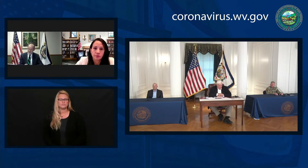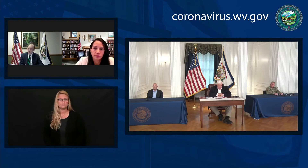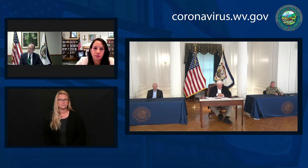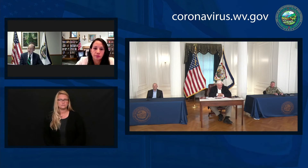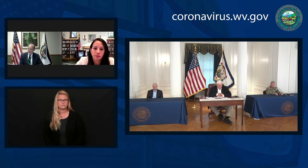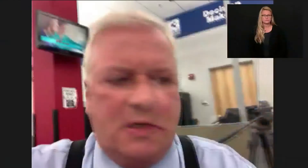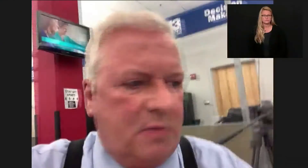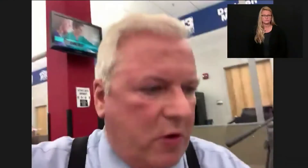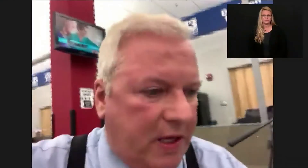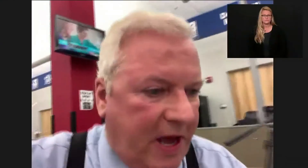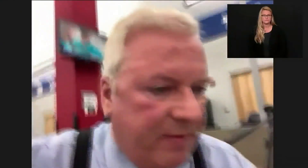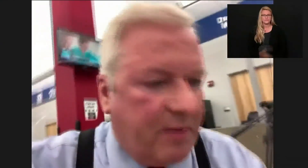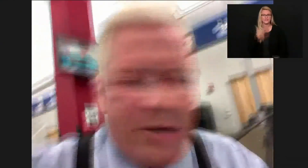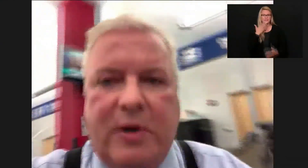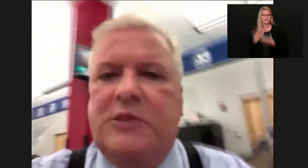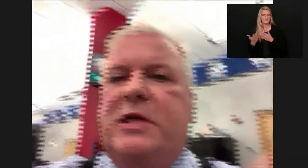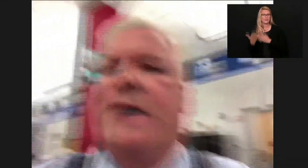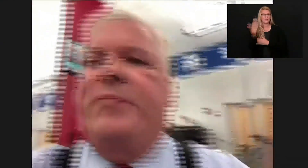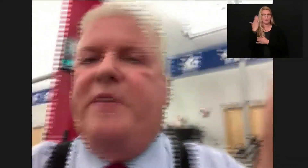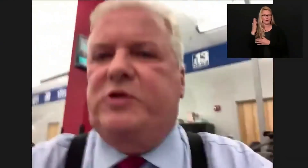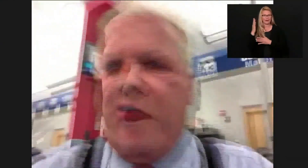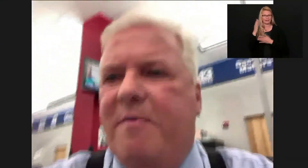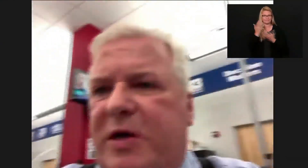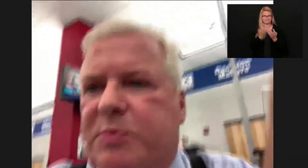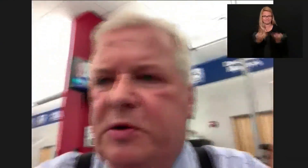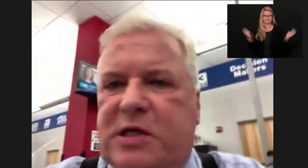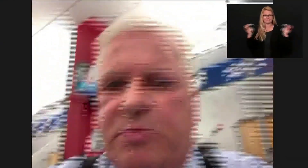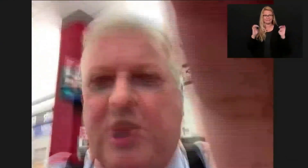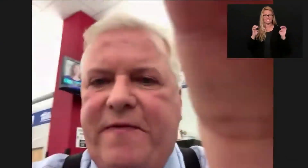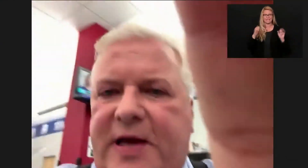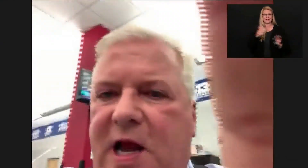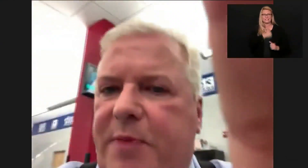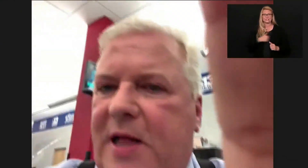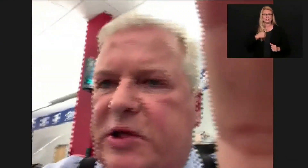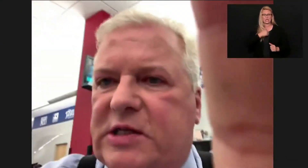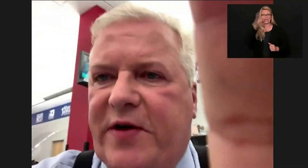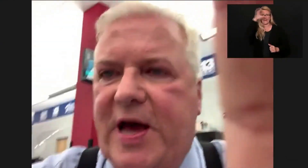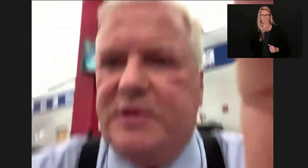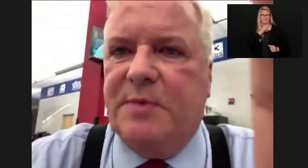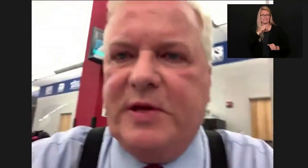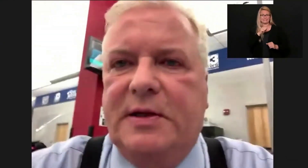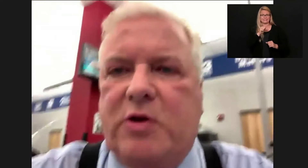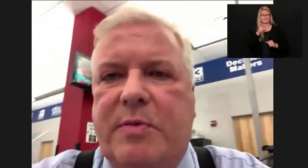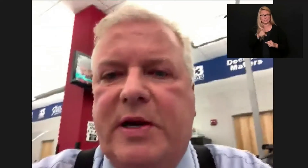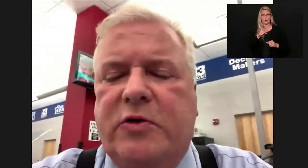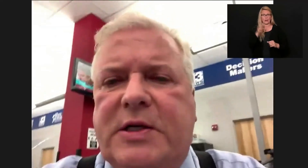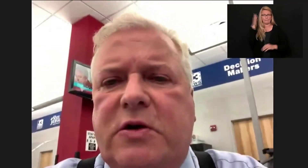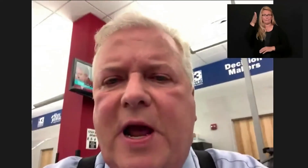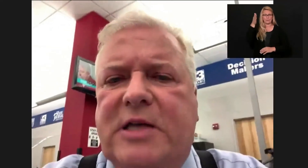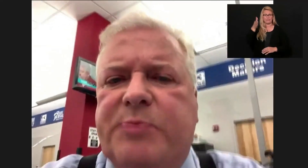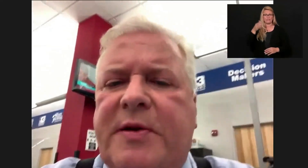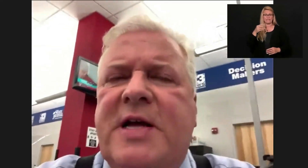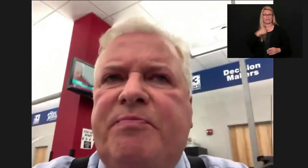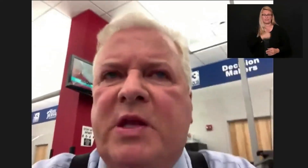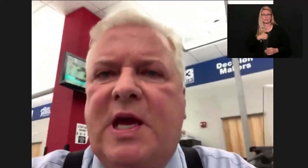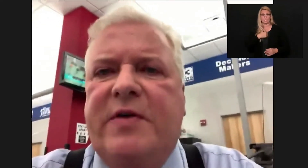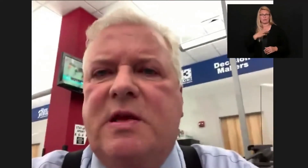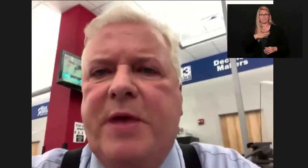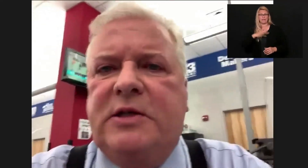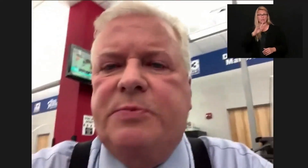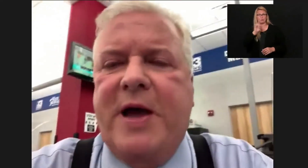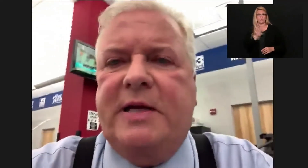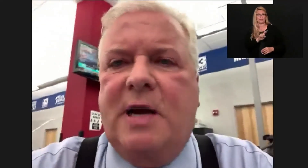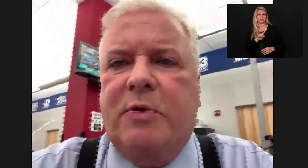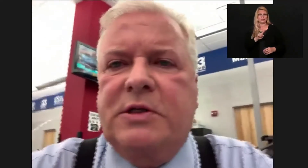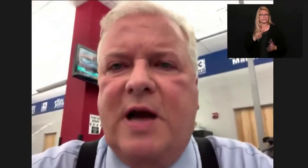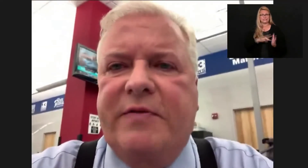Good morning, Governor. Good morning, Cabinet members. I'm sorry I missed most of the briefing, and I apologize if I asked something that's already been addressed or asked. But given the